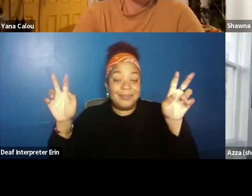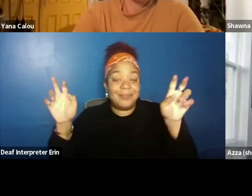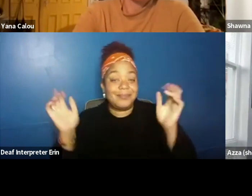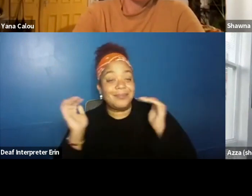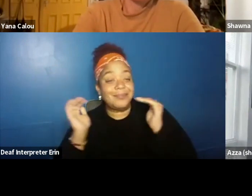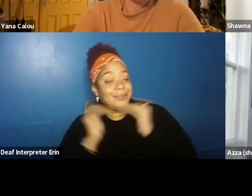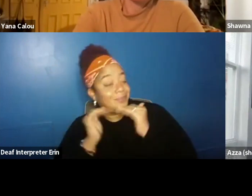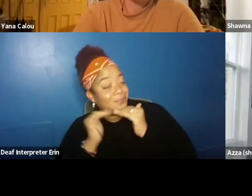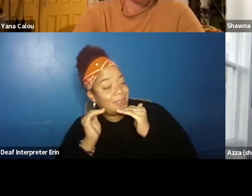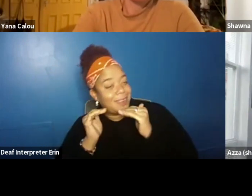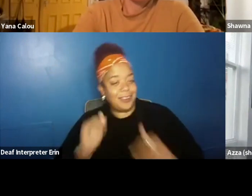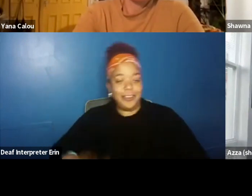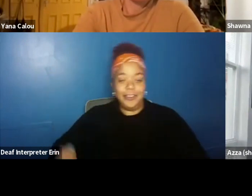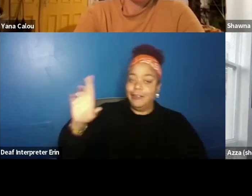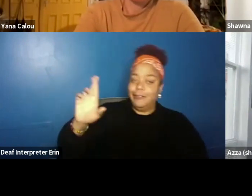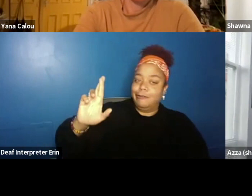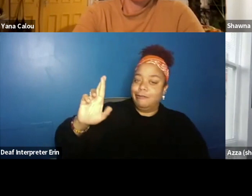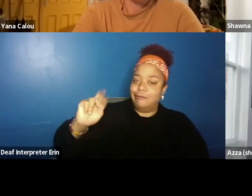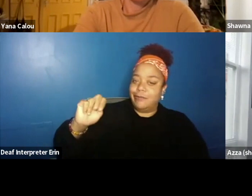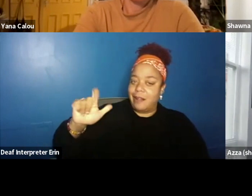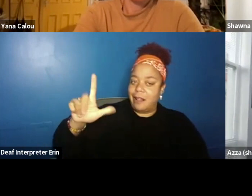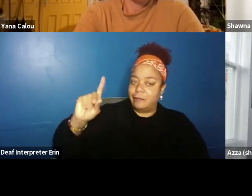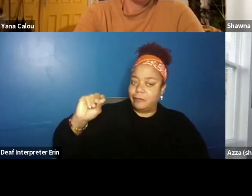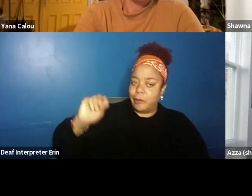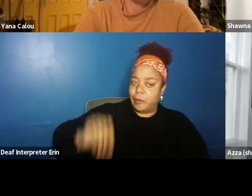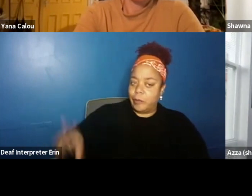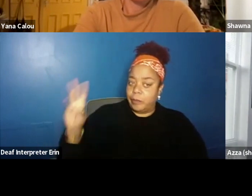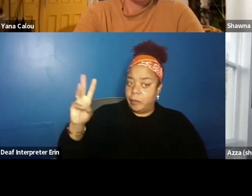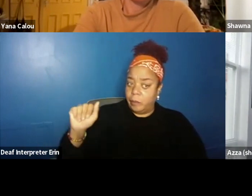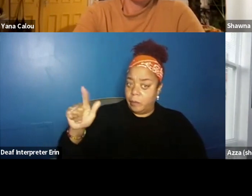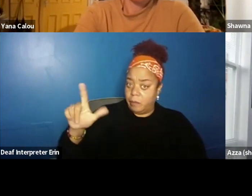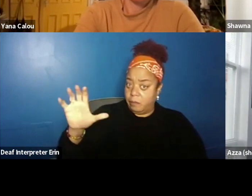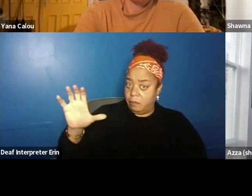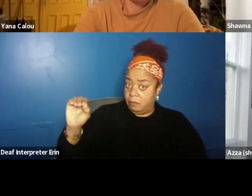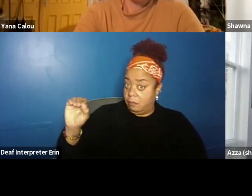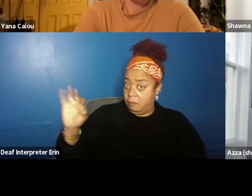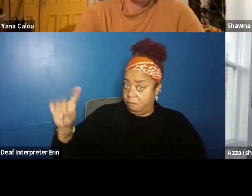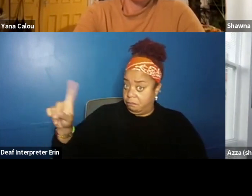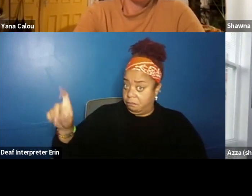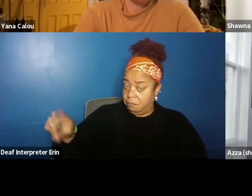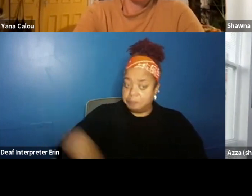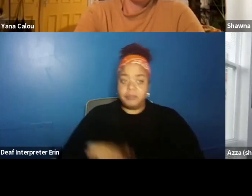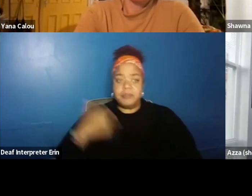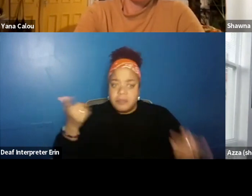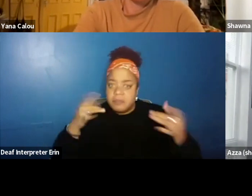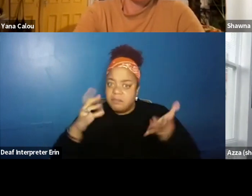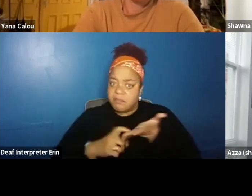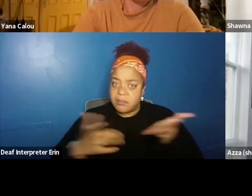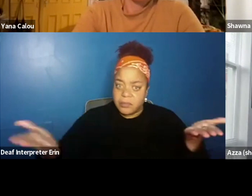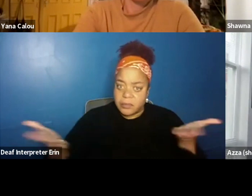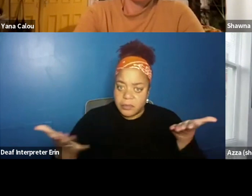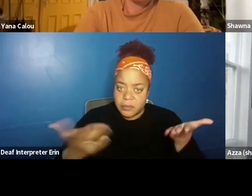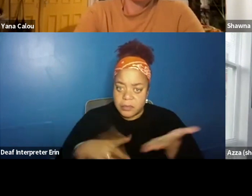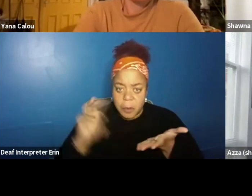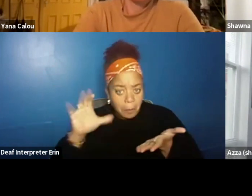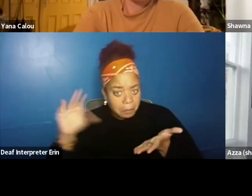in Black Like Who, something happens here, meaning in so-called Canada, where we live, that Black people